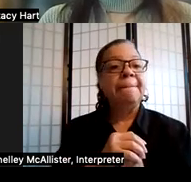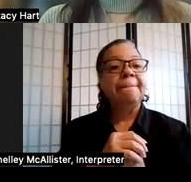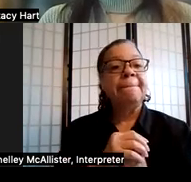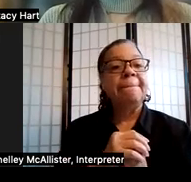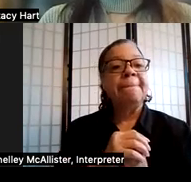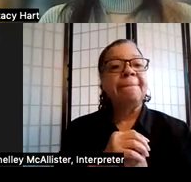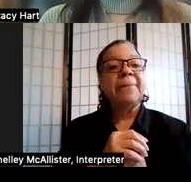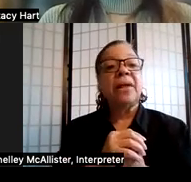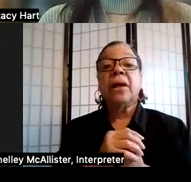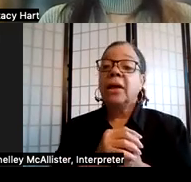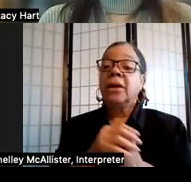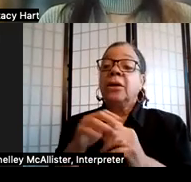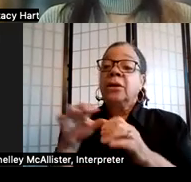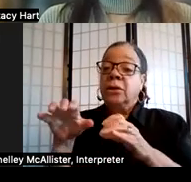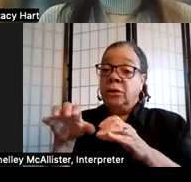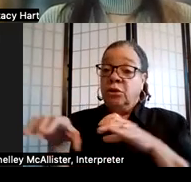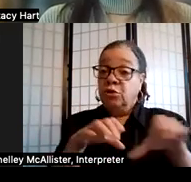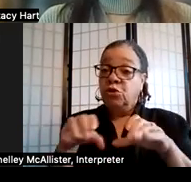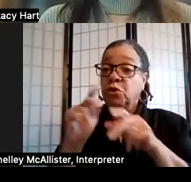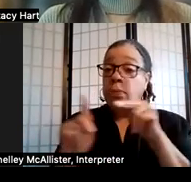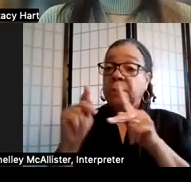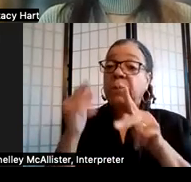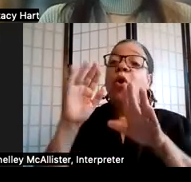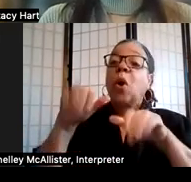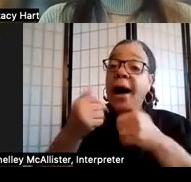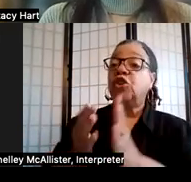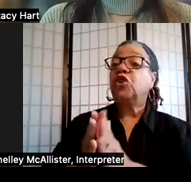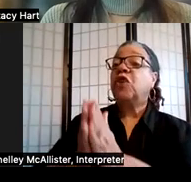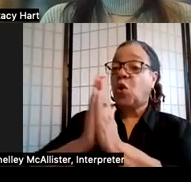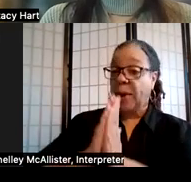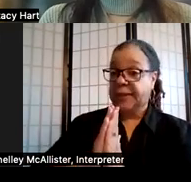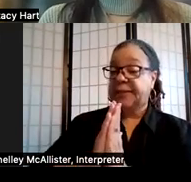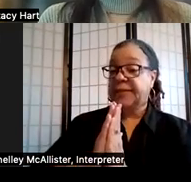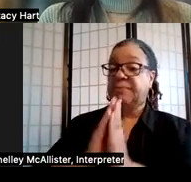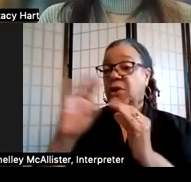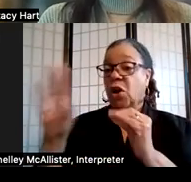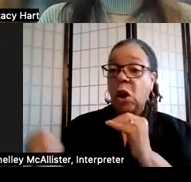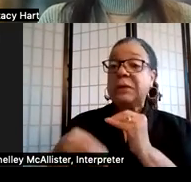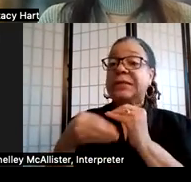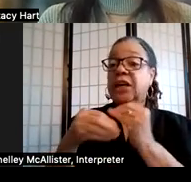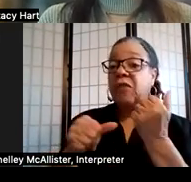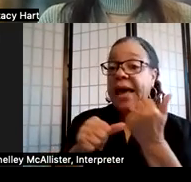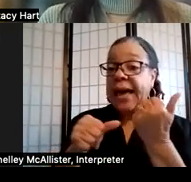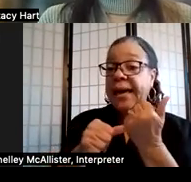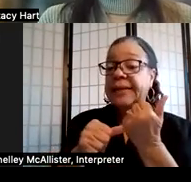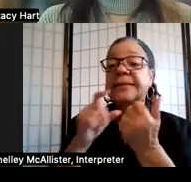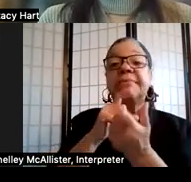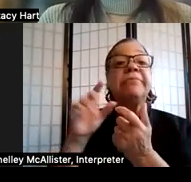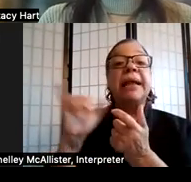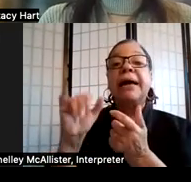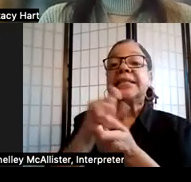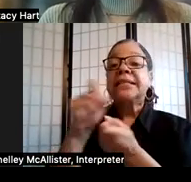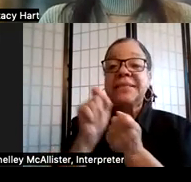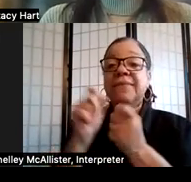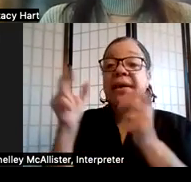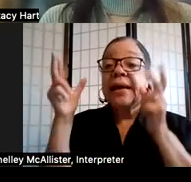Do people know how to make a request for auxiliary aids and services like assistive listening devices